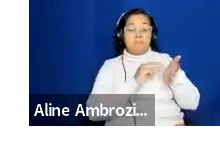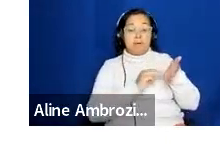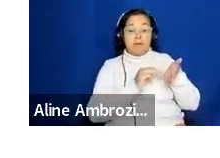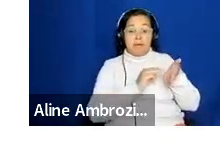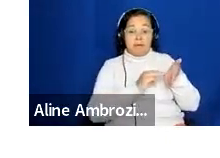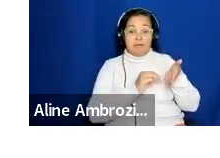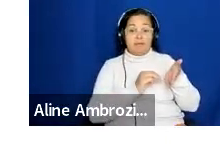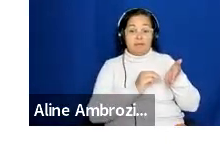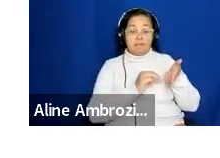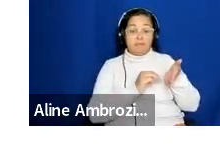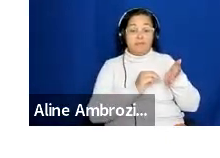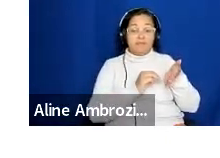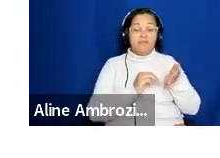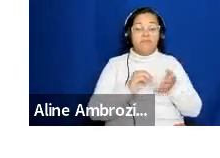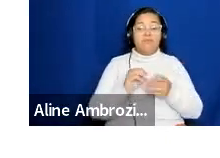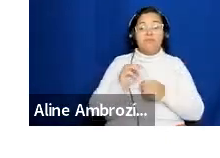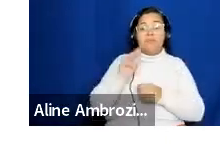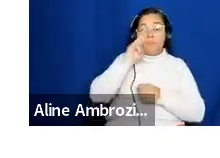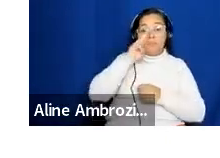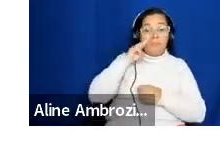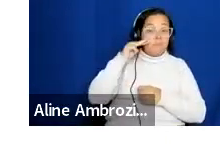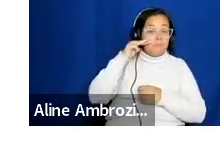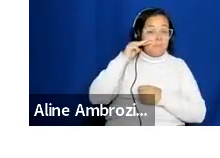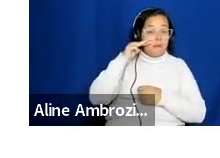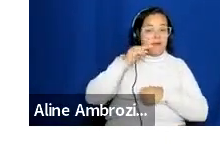developed for capital,